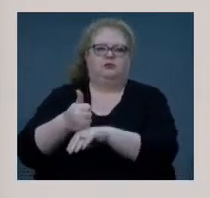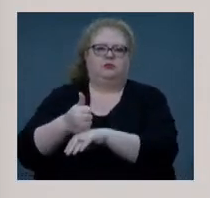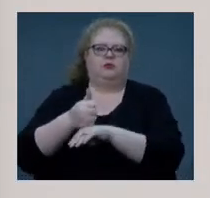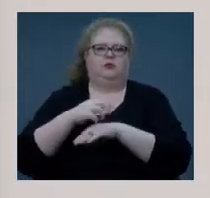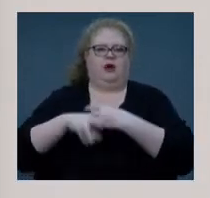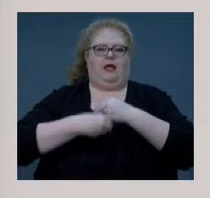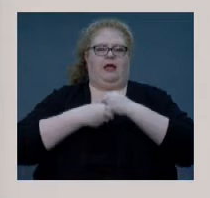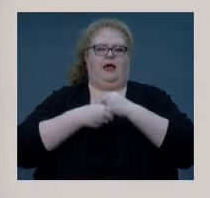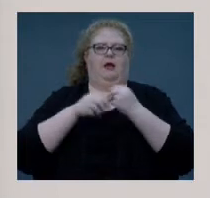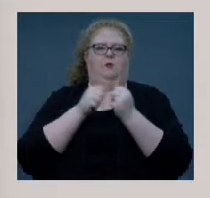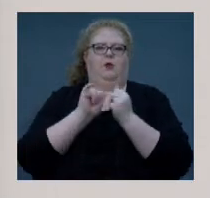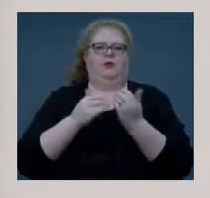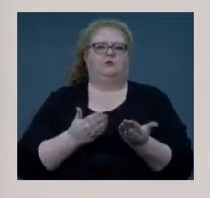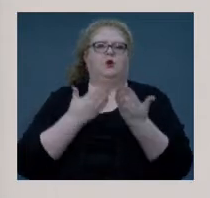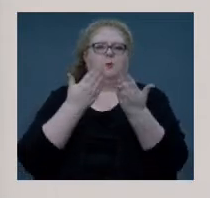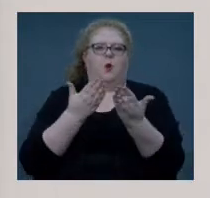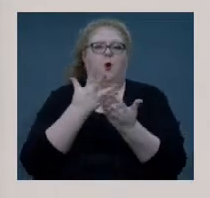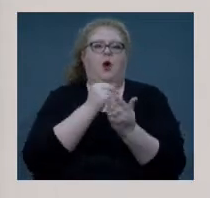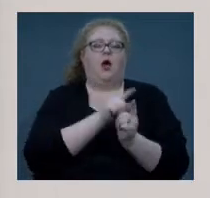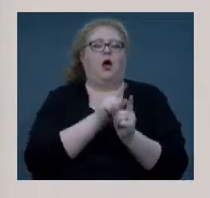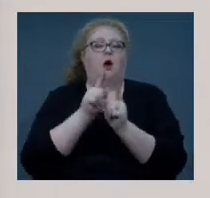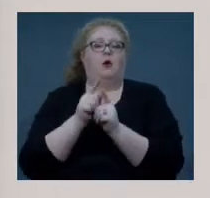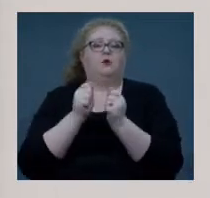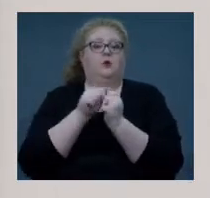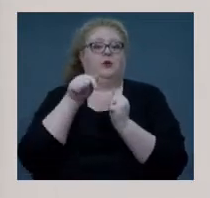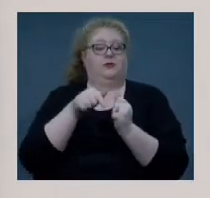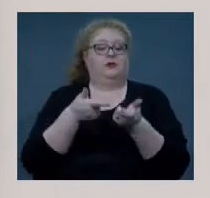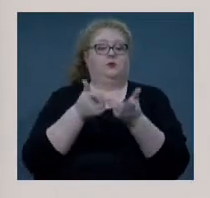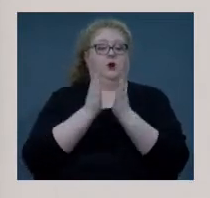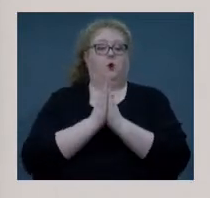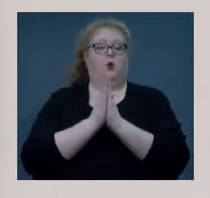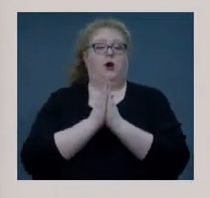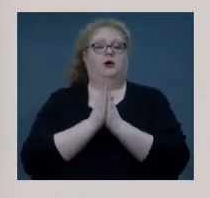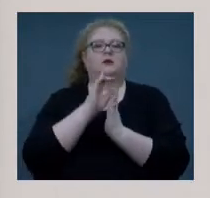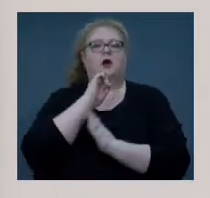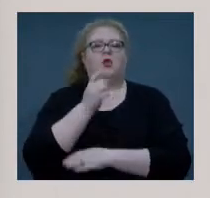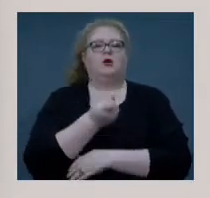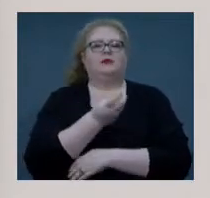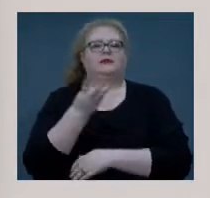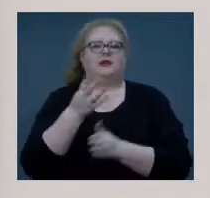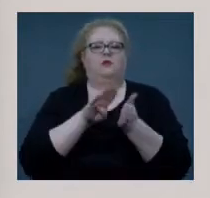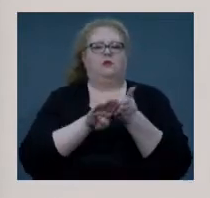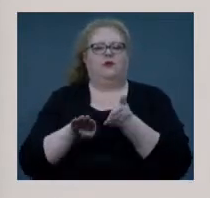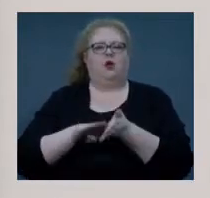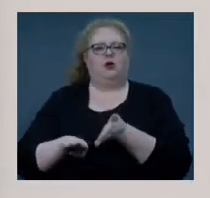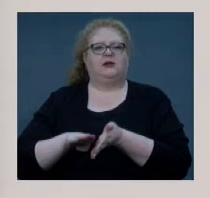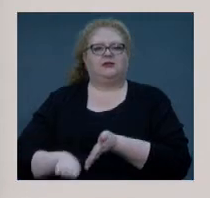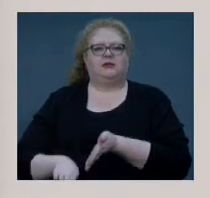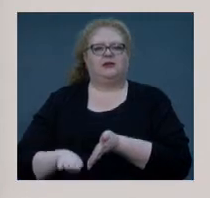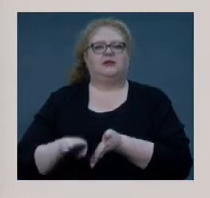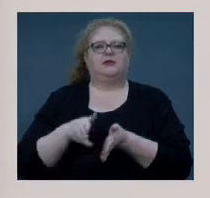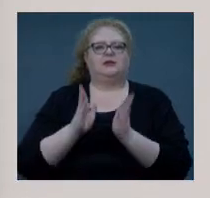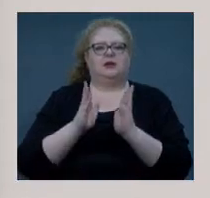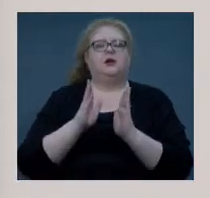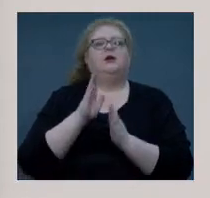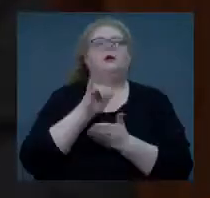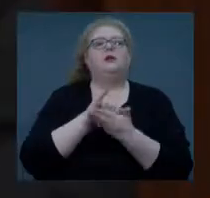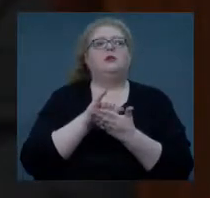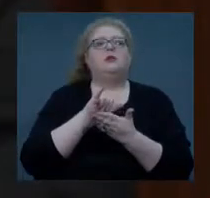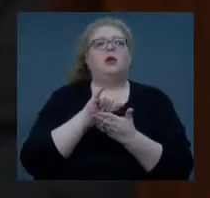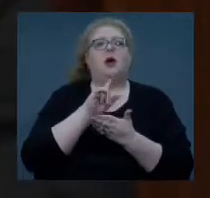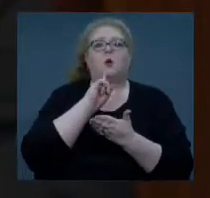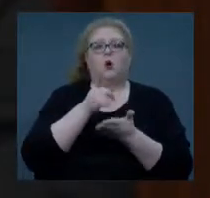under this proposal. Also with this request, there are several variances that have